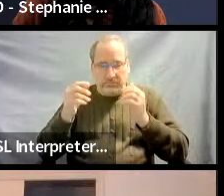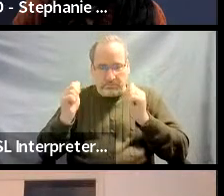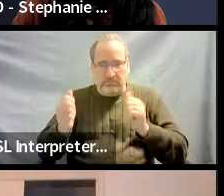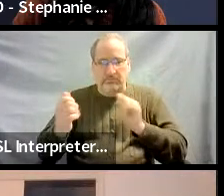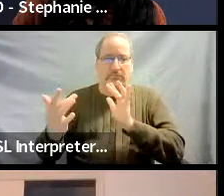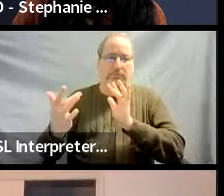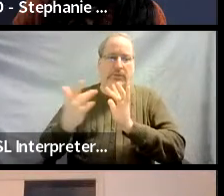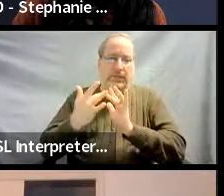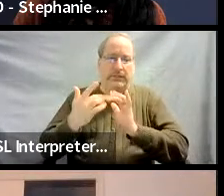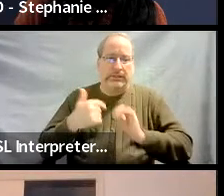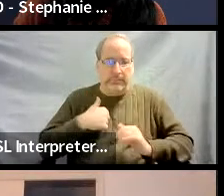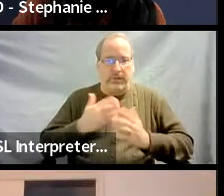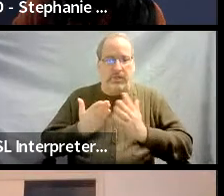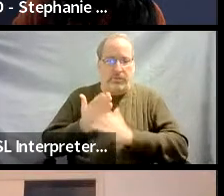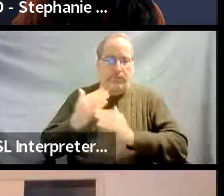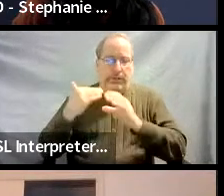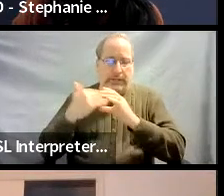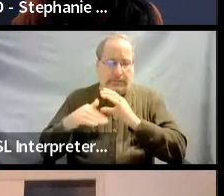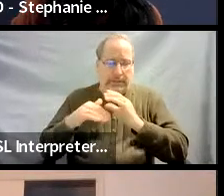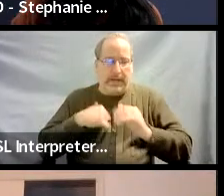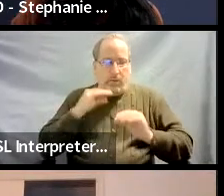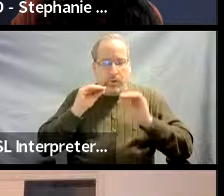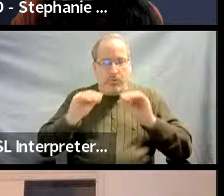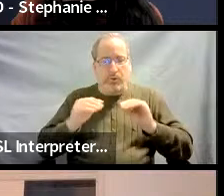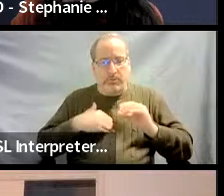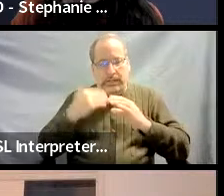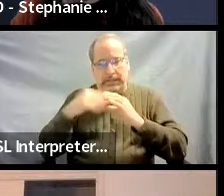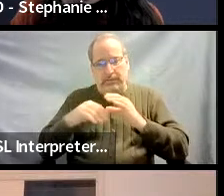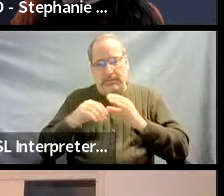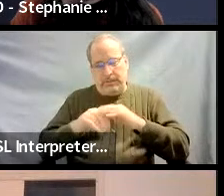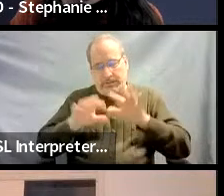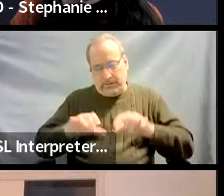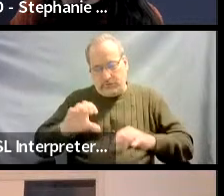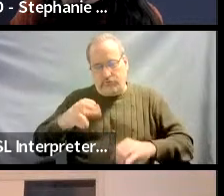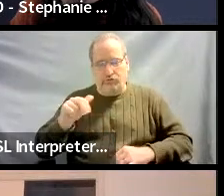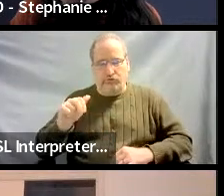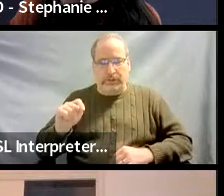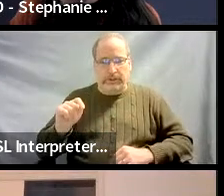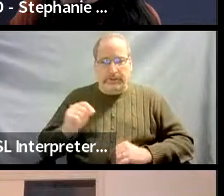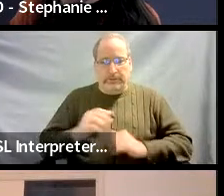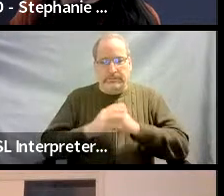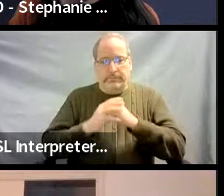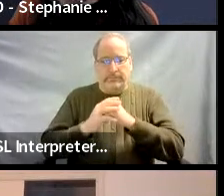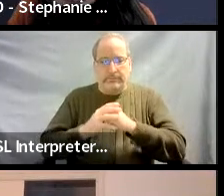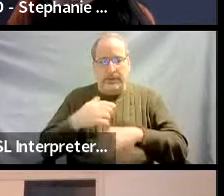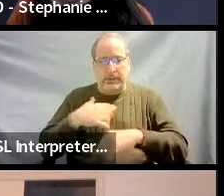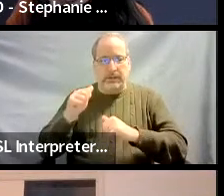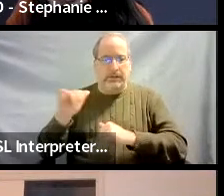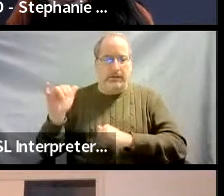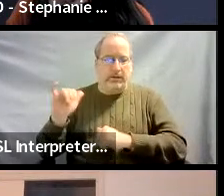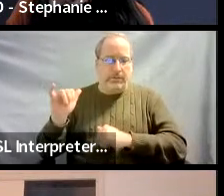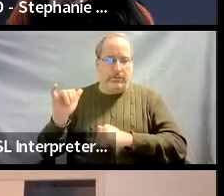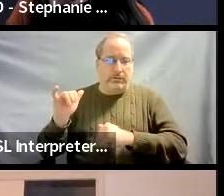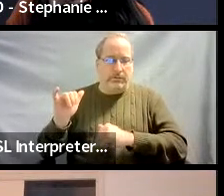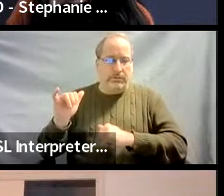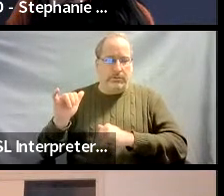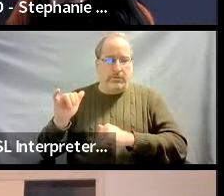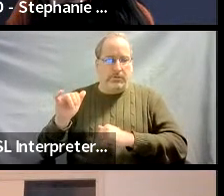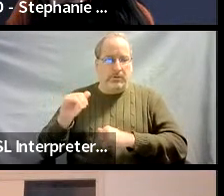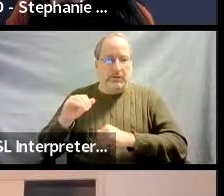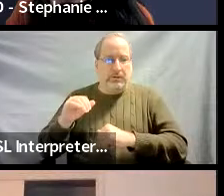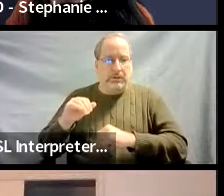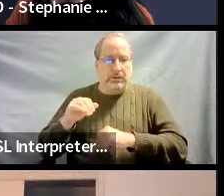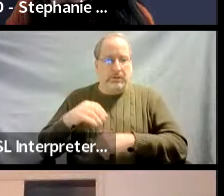to contact me by email. I can drop my email in the chat. I'll also drop in a